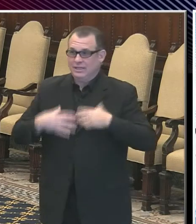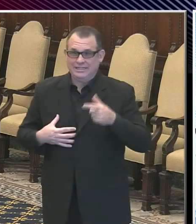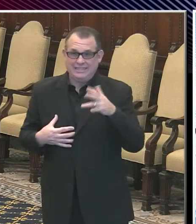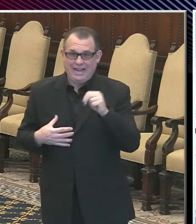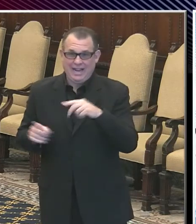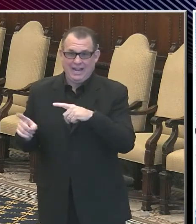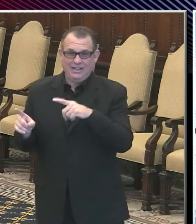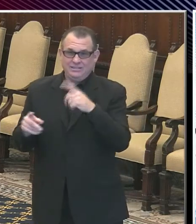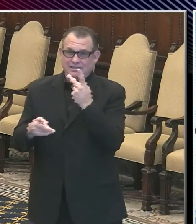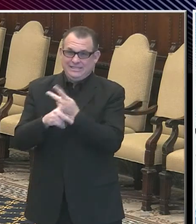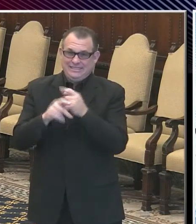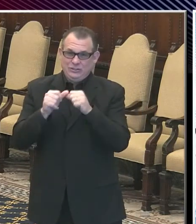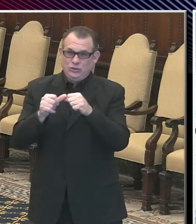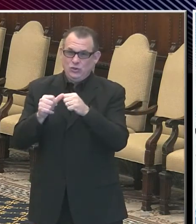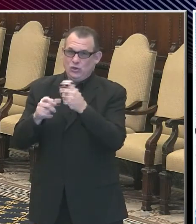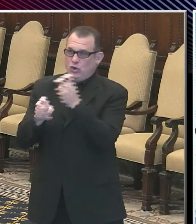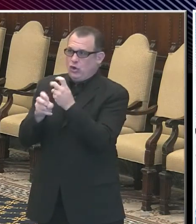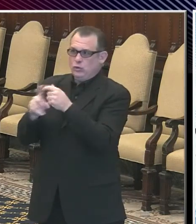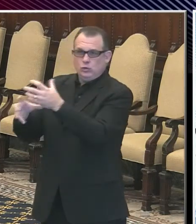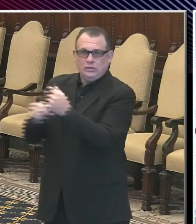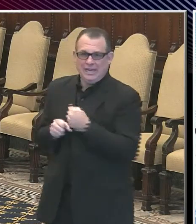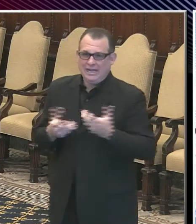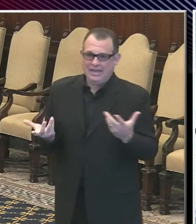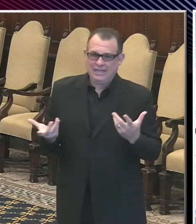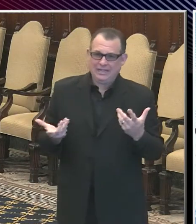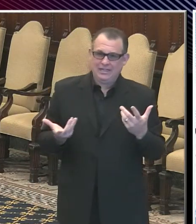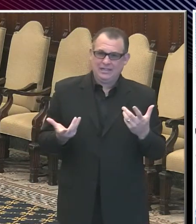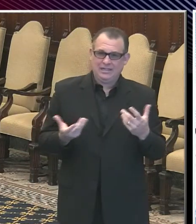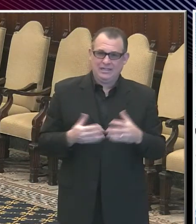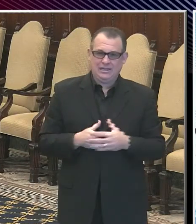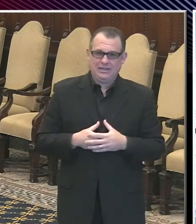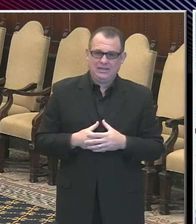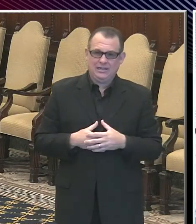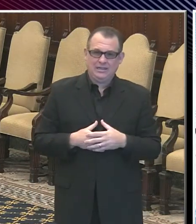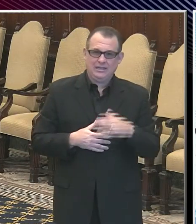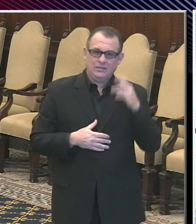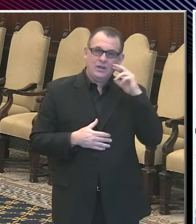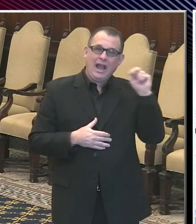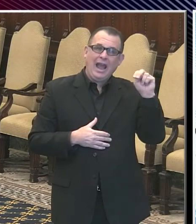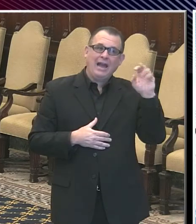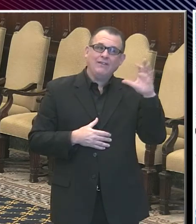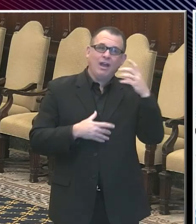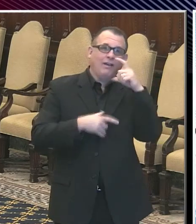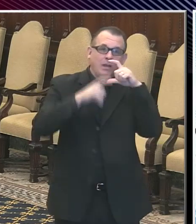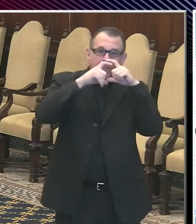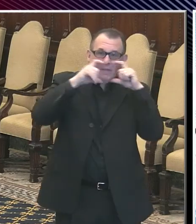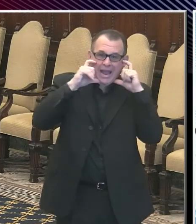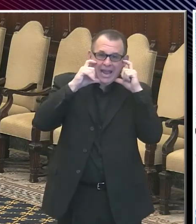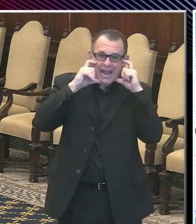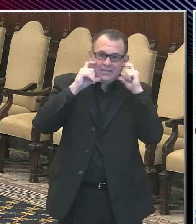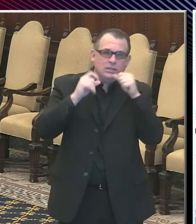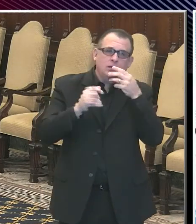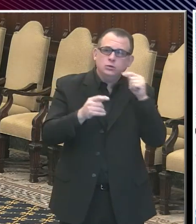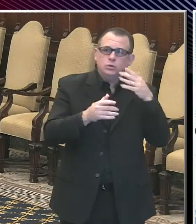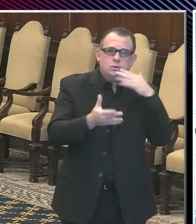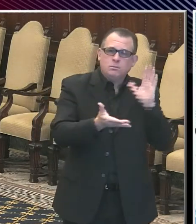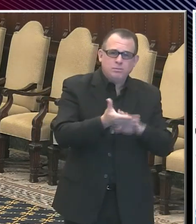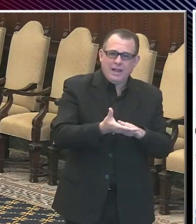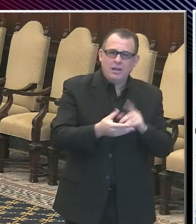to get. N95s, I think it's been pretty well documented at this point that the supply chain for N95s is